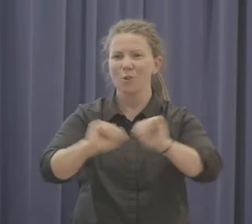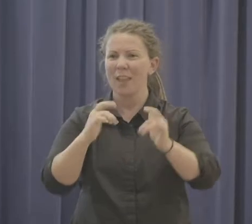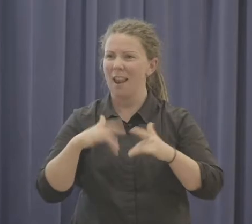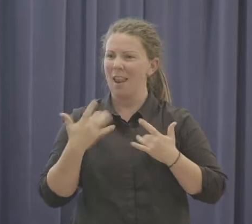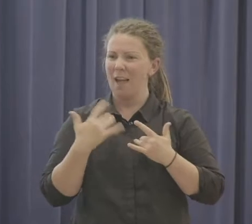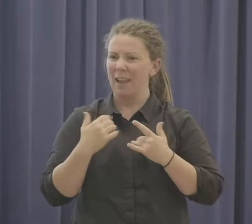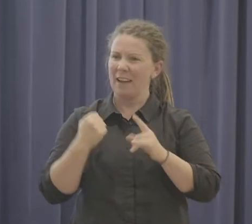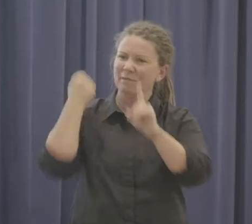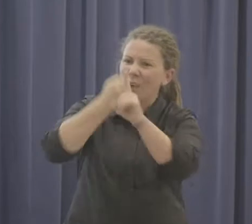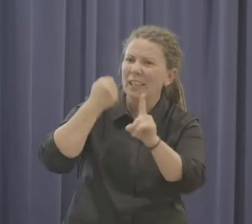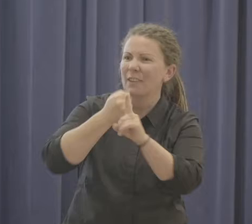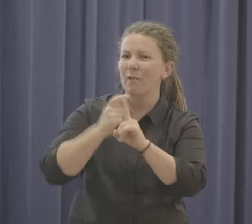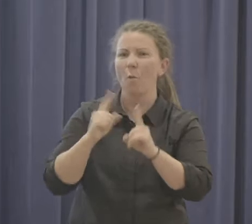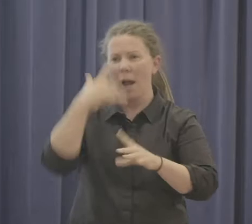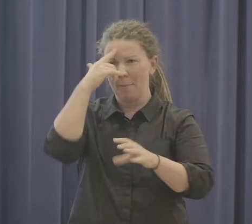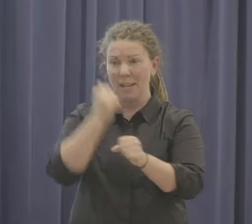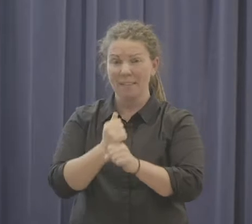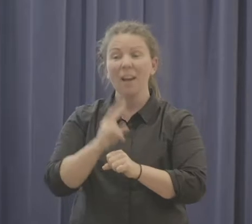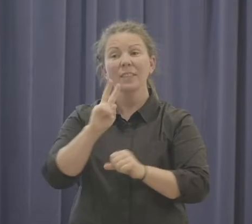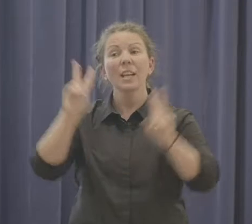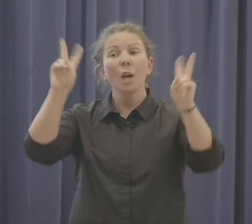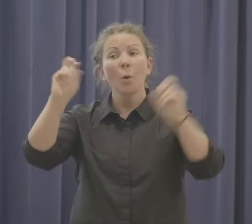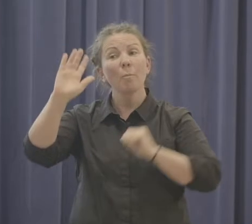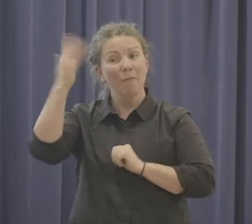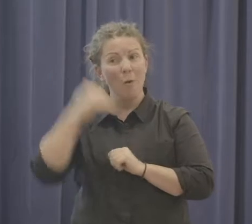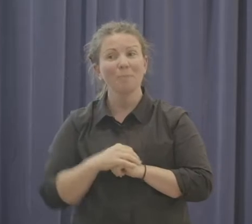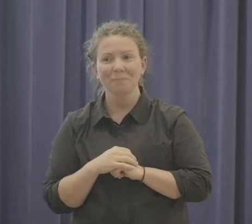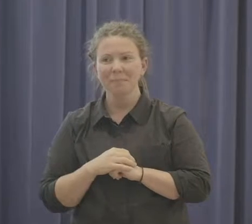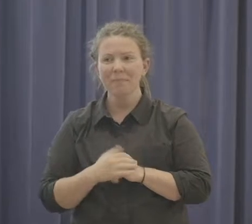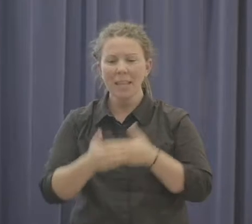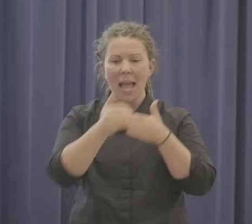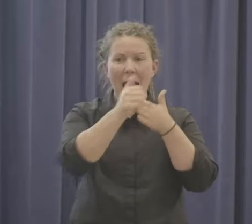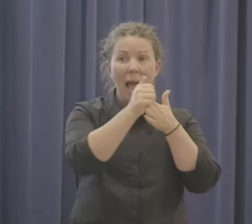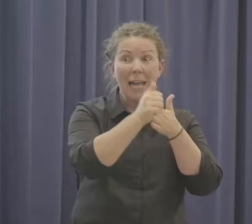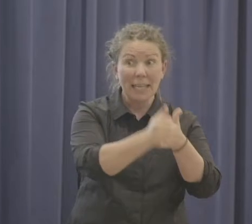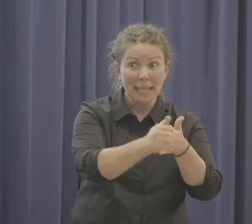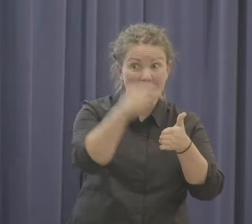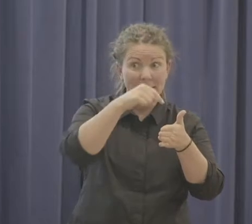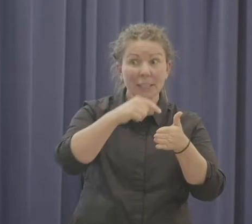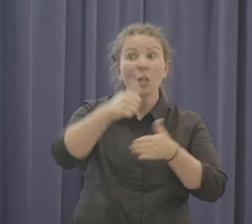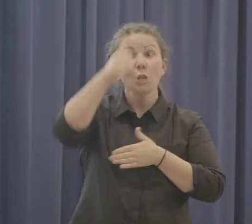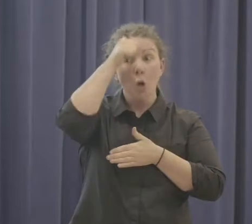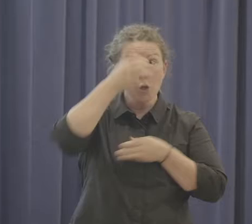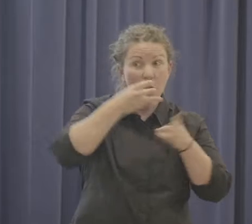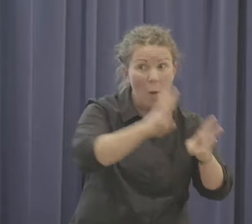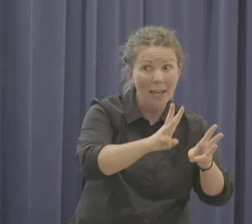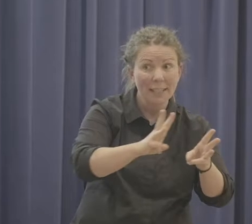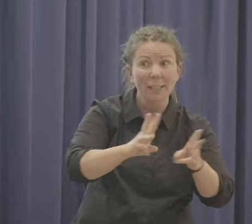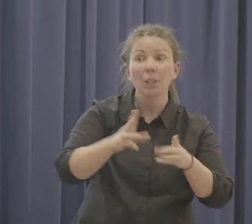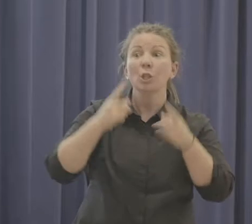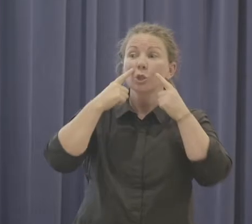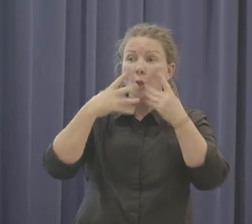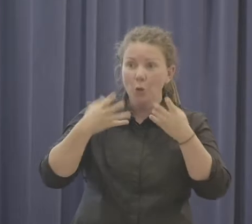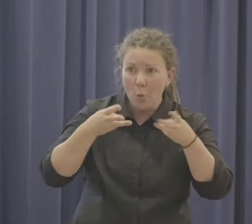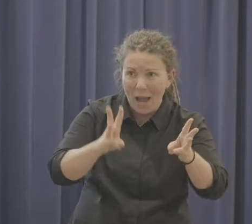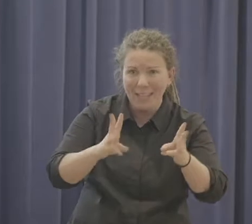fight for what you believe in. I once saw a quote, "A leader is someone who knows the way, goes the way, and shows the way."